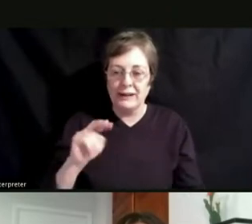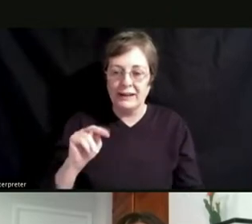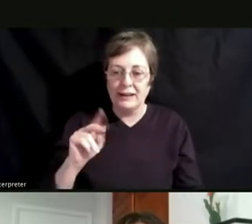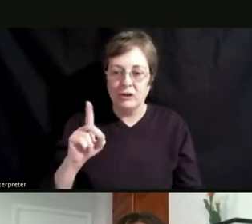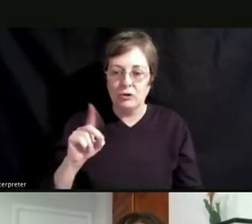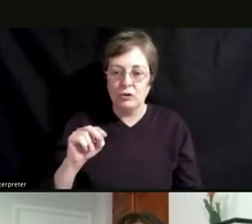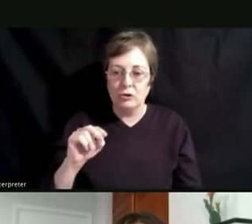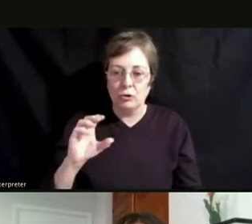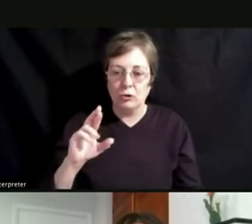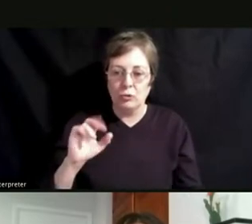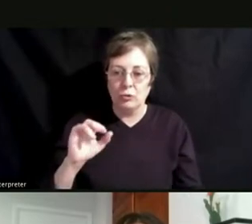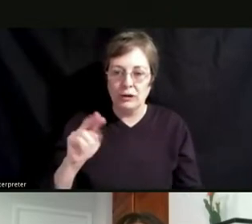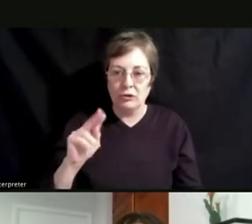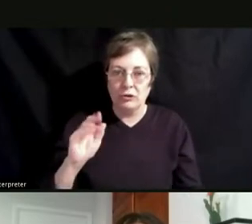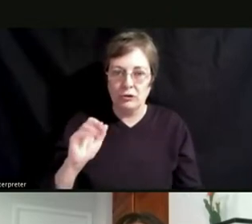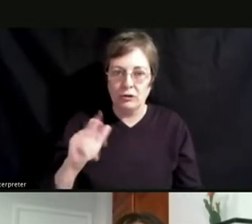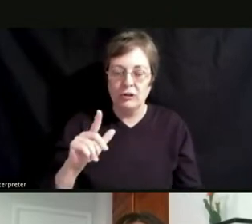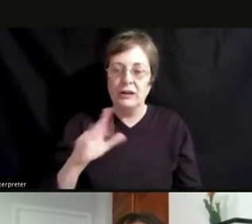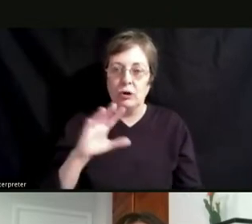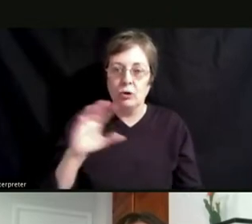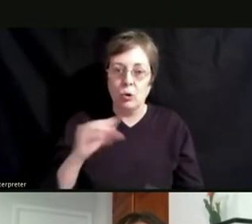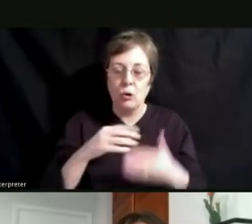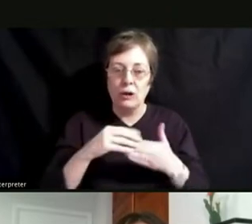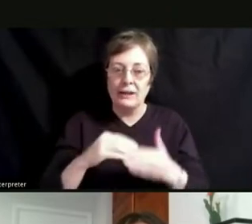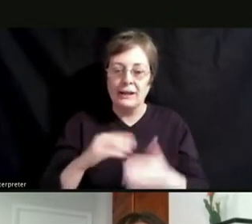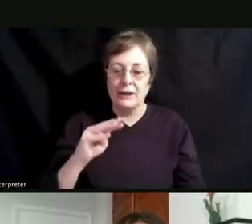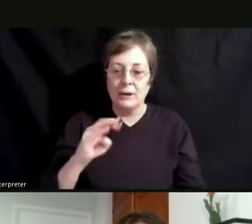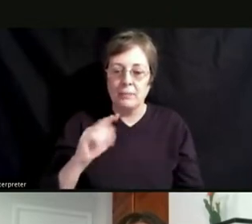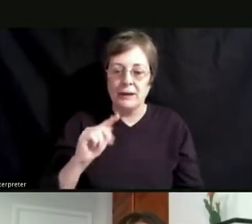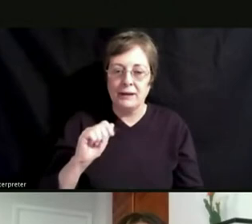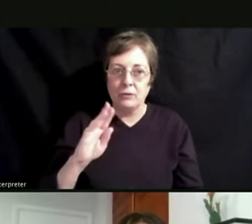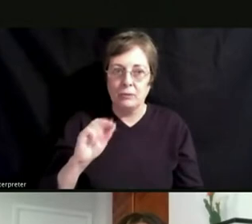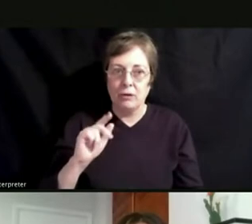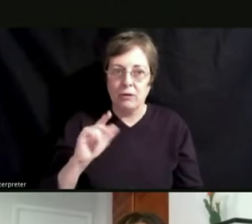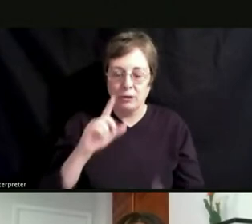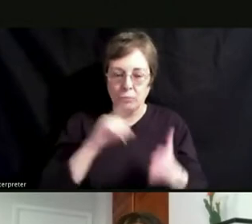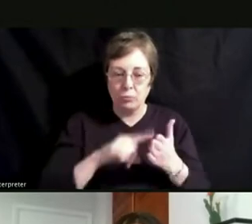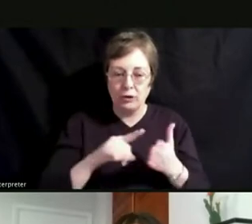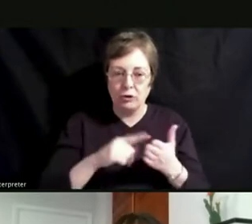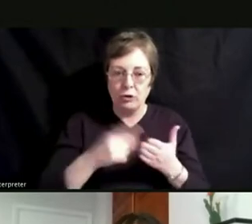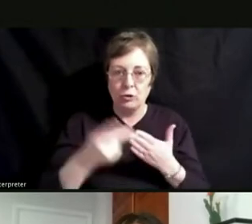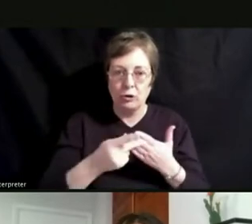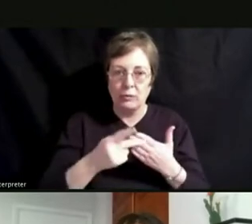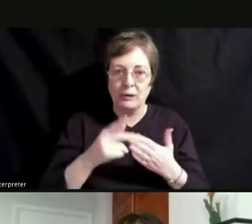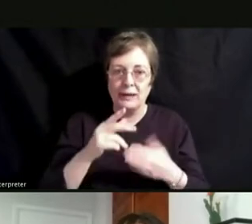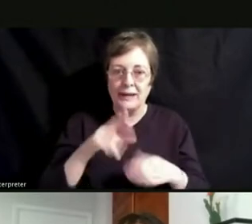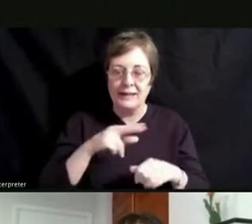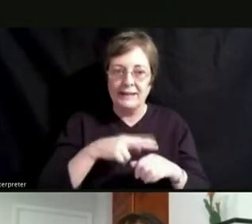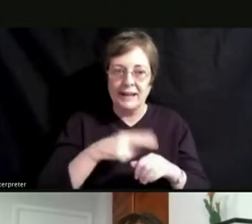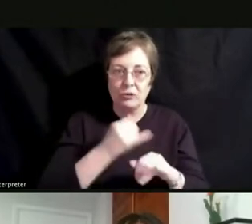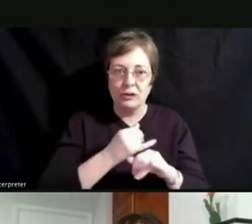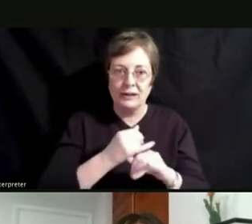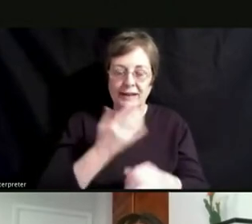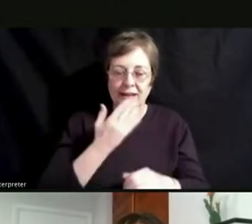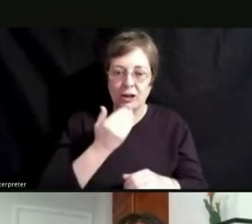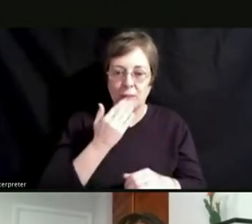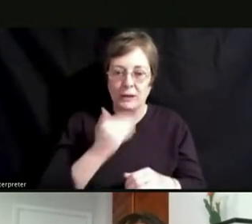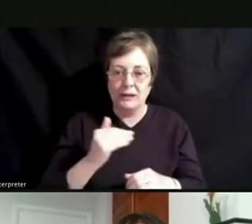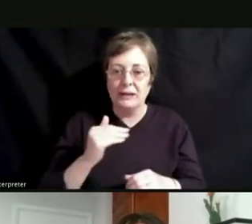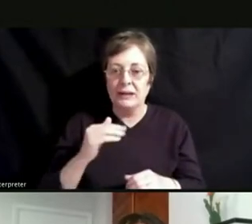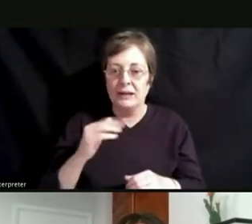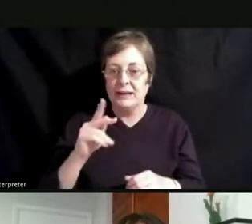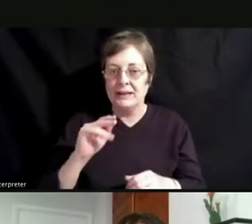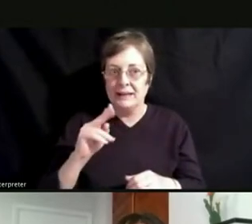co-leads the metabolic research program in the National Institute of Diabetes, Digestive, and Kidney Diseases. She